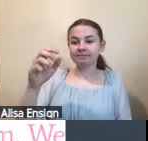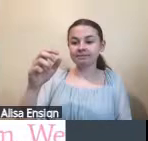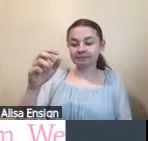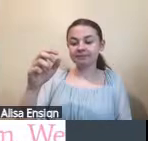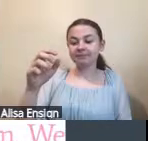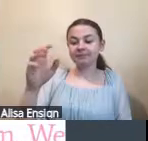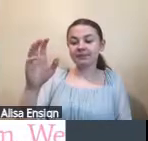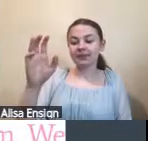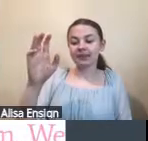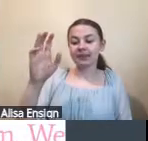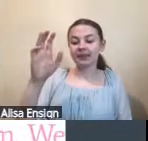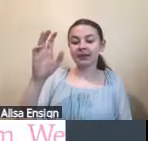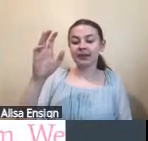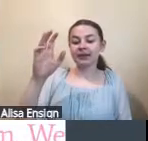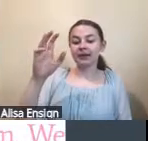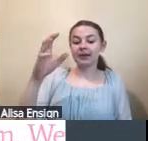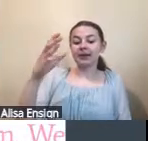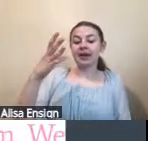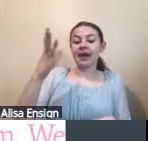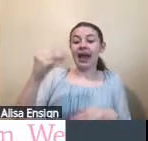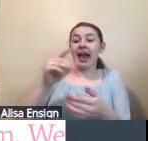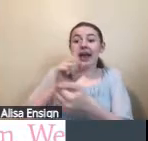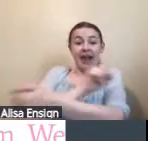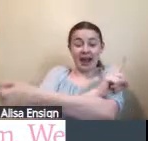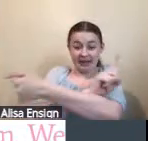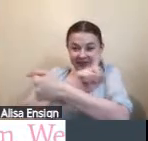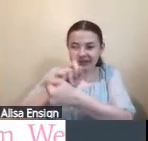with us. And